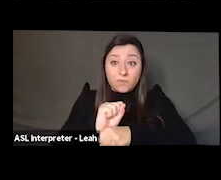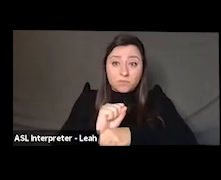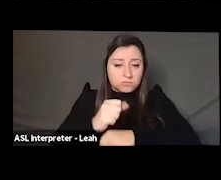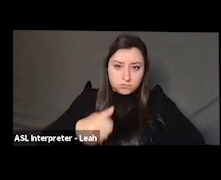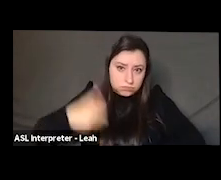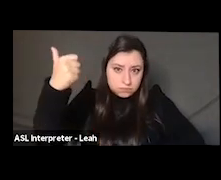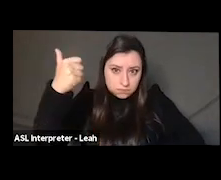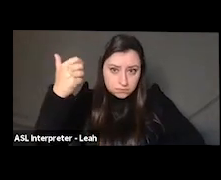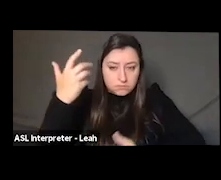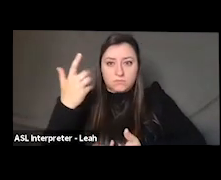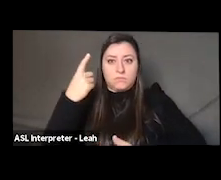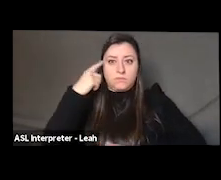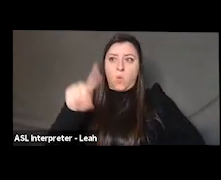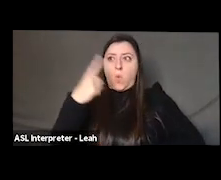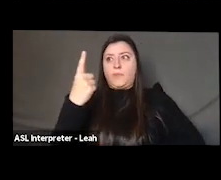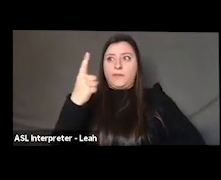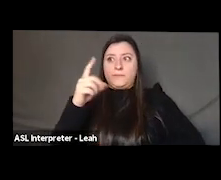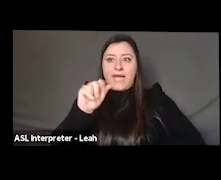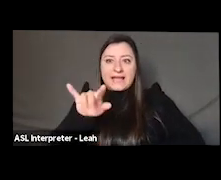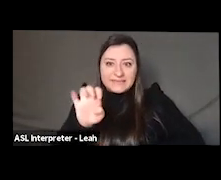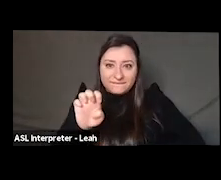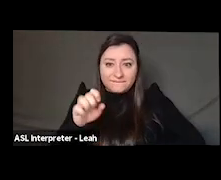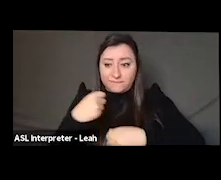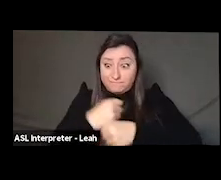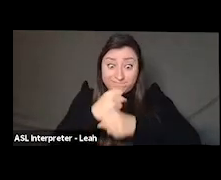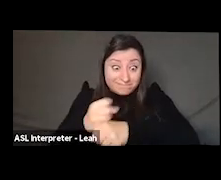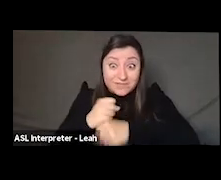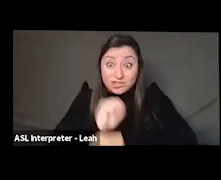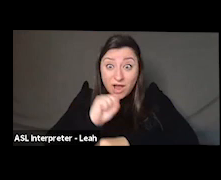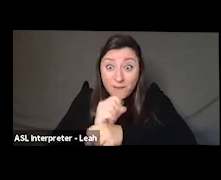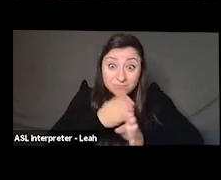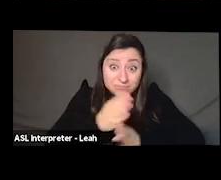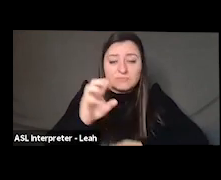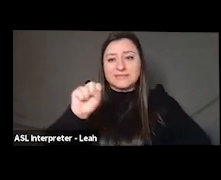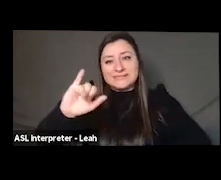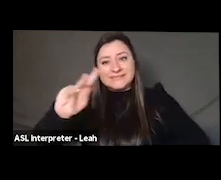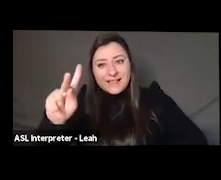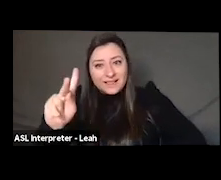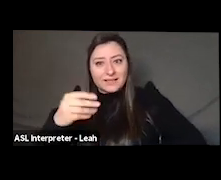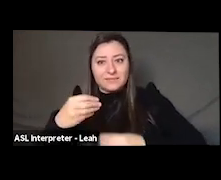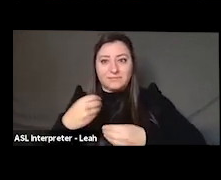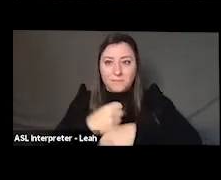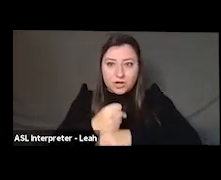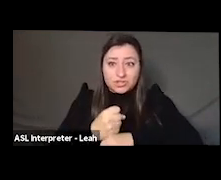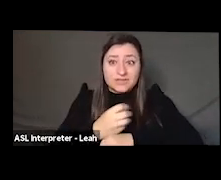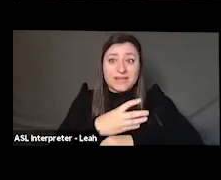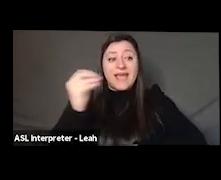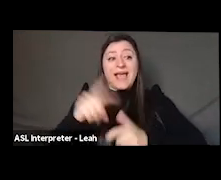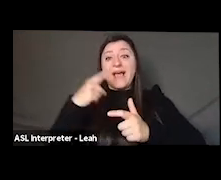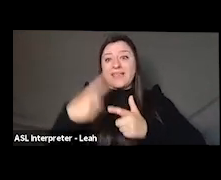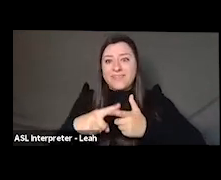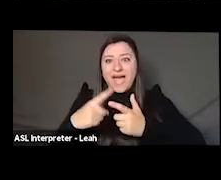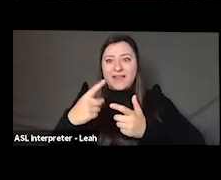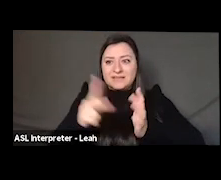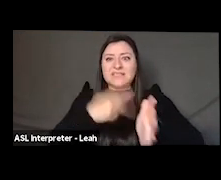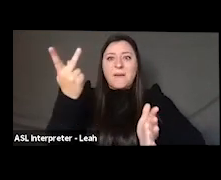The only active sector was sericulture, the production of silk, and it actually developed at the expenses